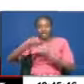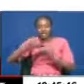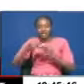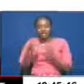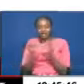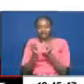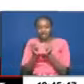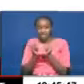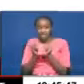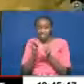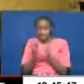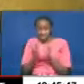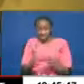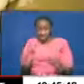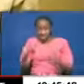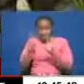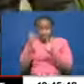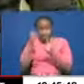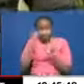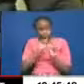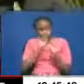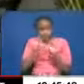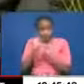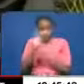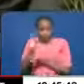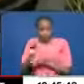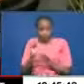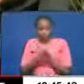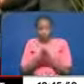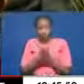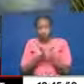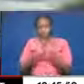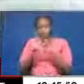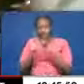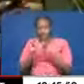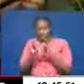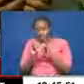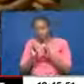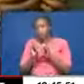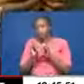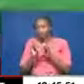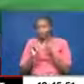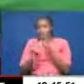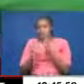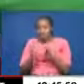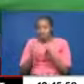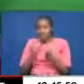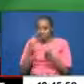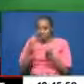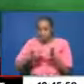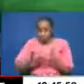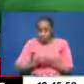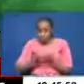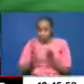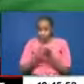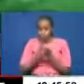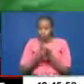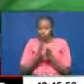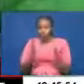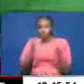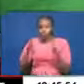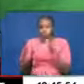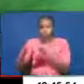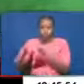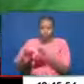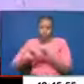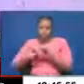coming to Africa on this retreat. Tourism Principal Secretary Zainab Hussein says group travel is today a big catalyst to tourism